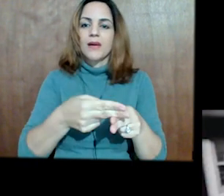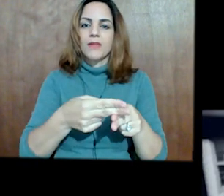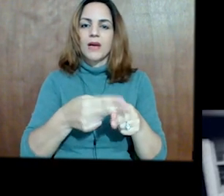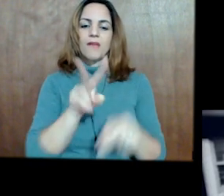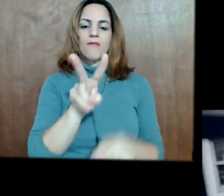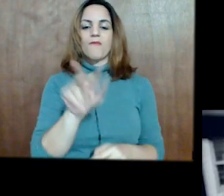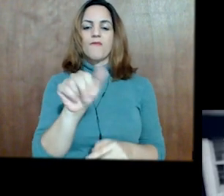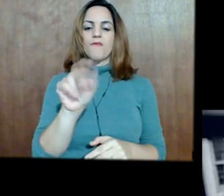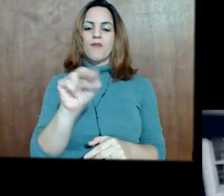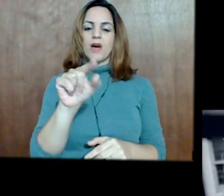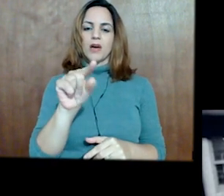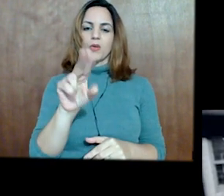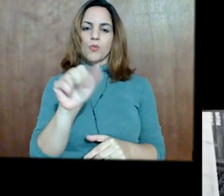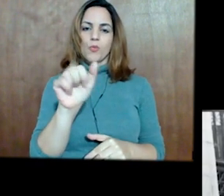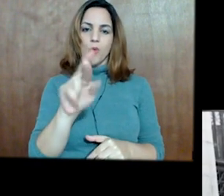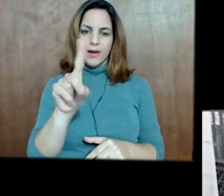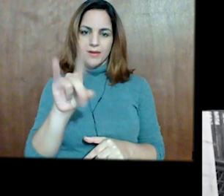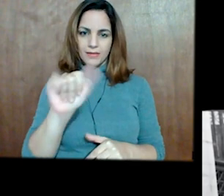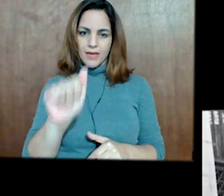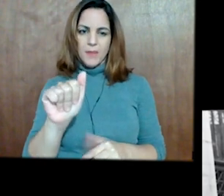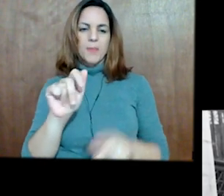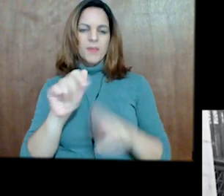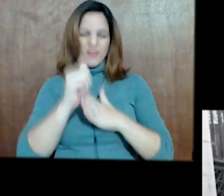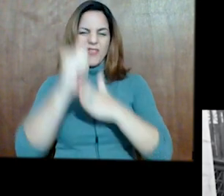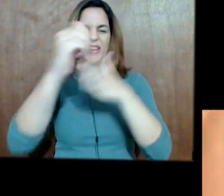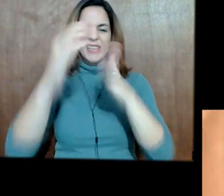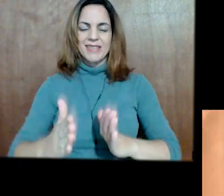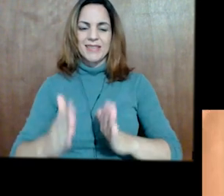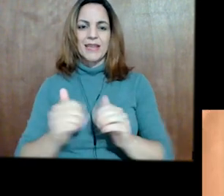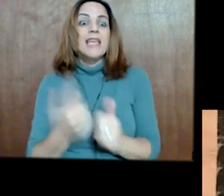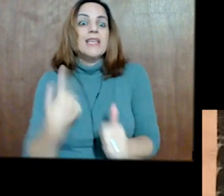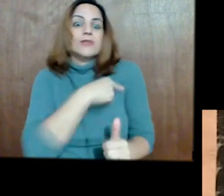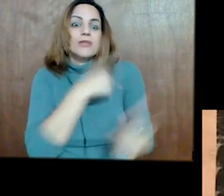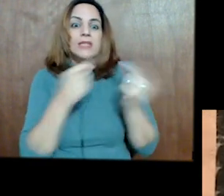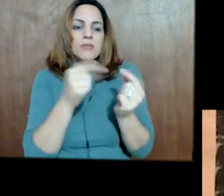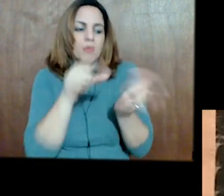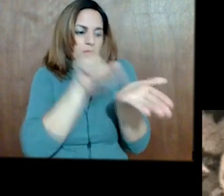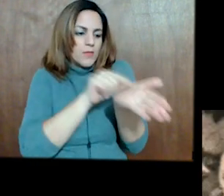And we did it through the newspaper, selling Claridad.